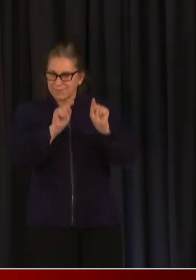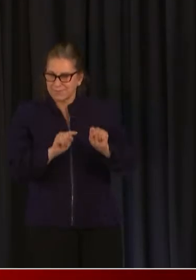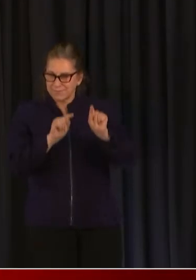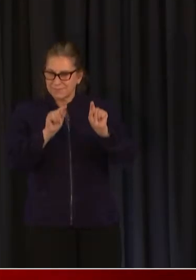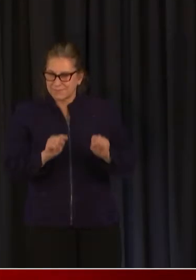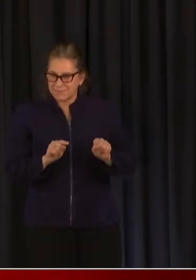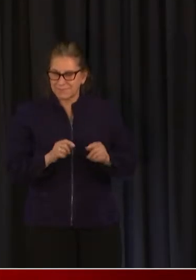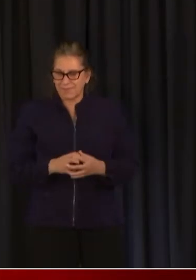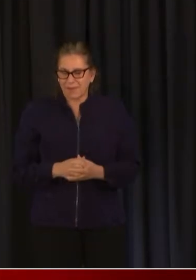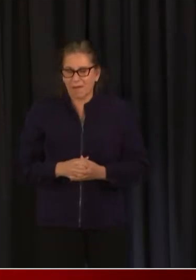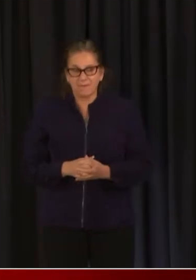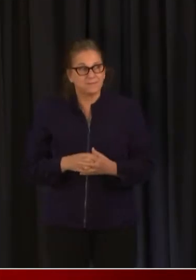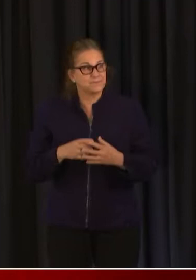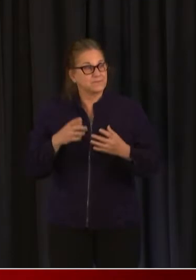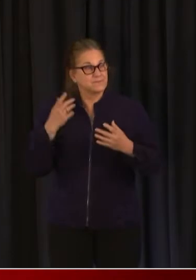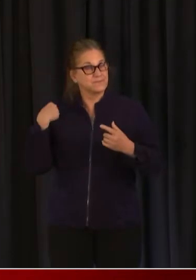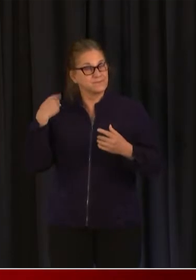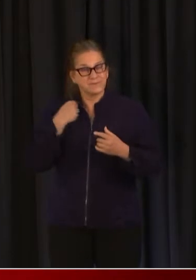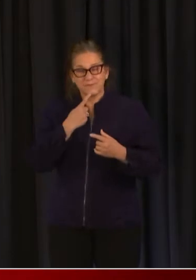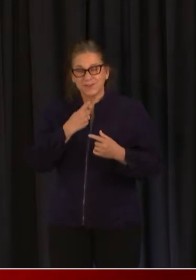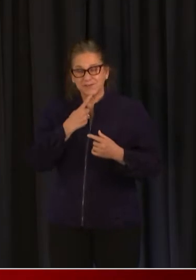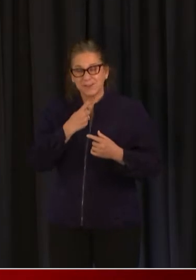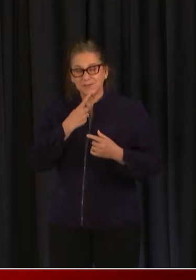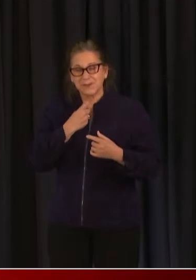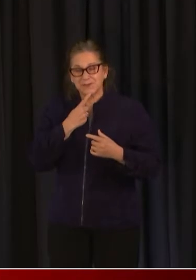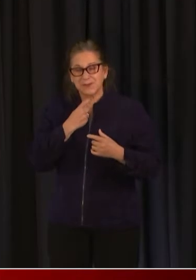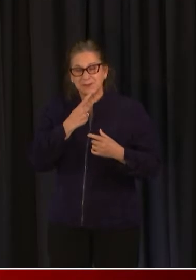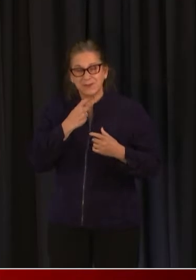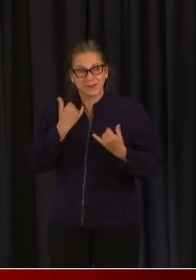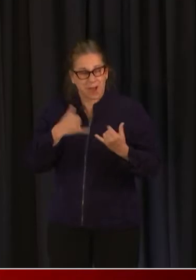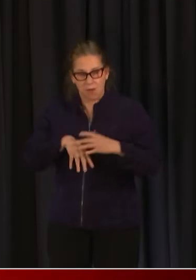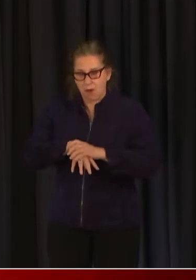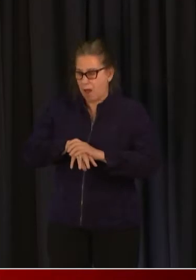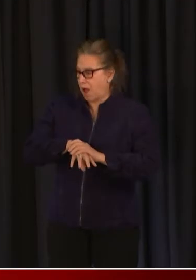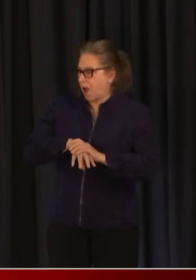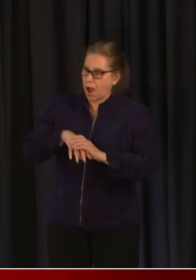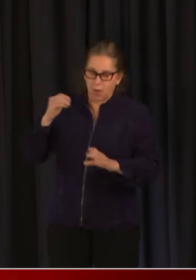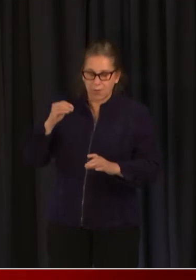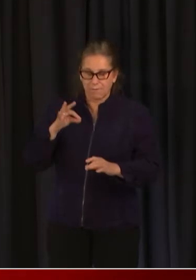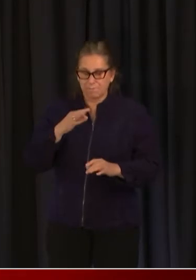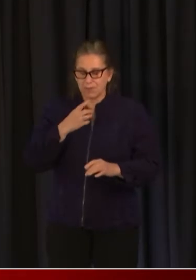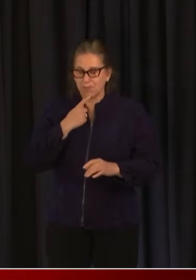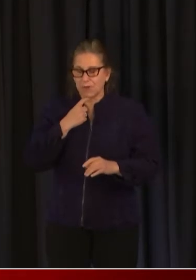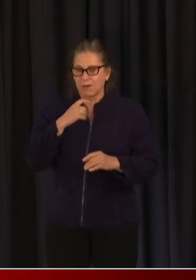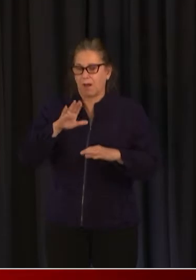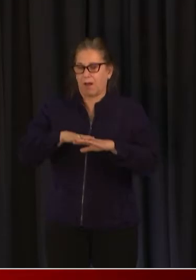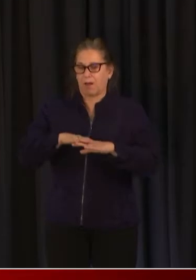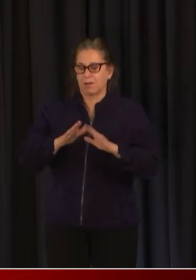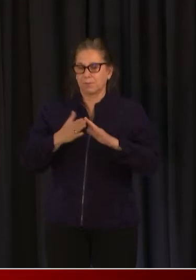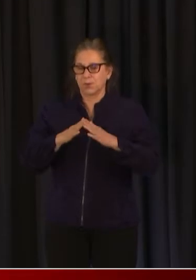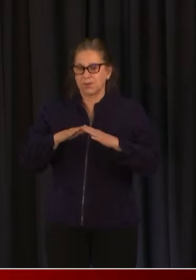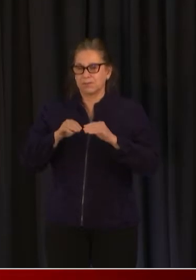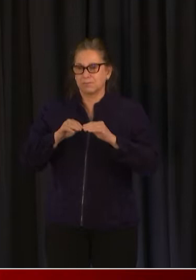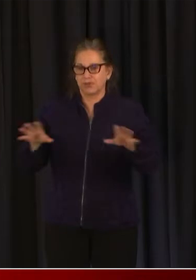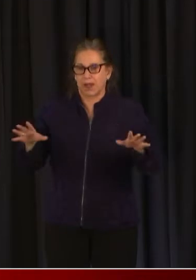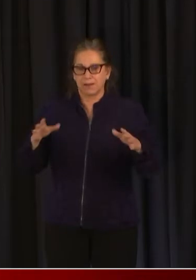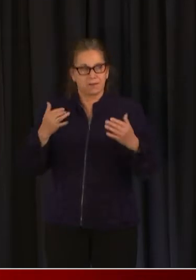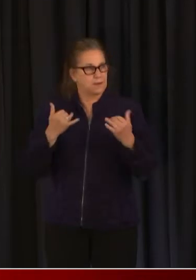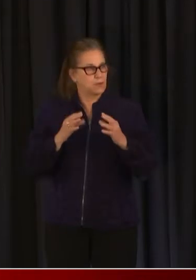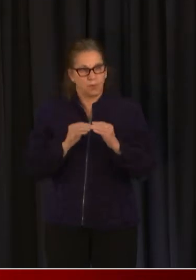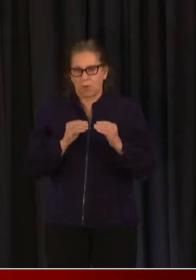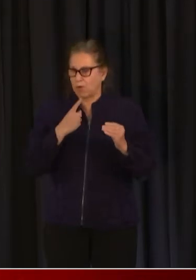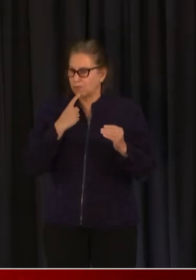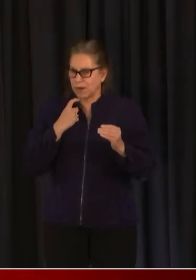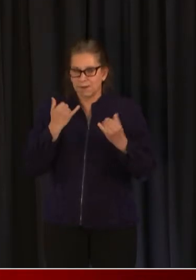red in all of the transmission or the community spread categories. And